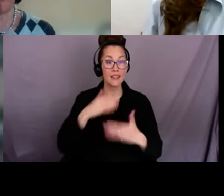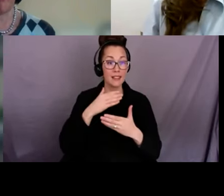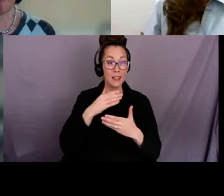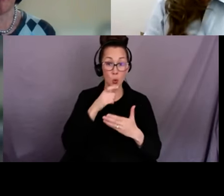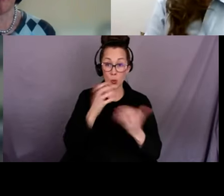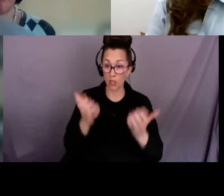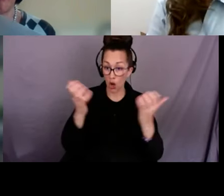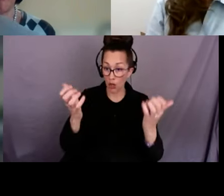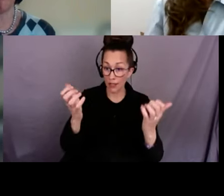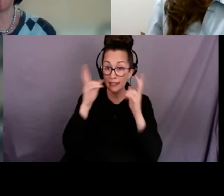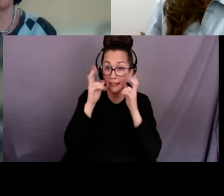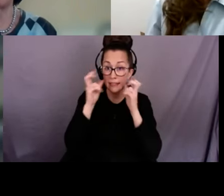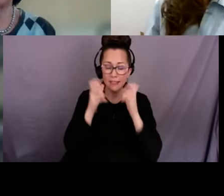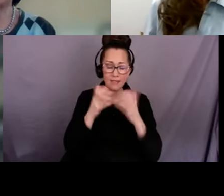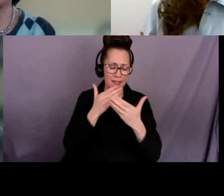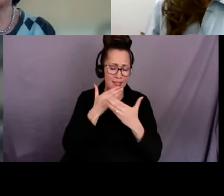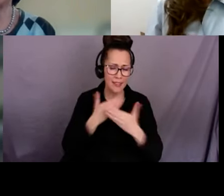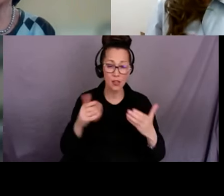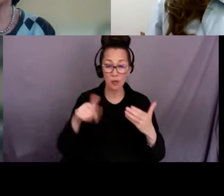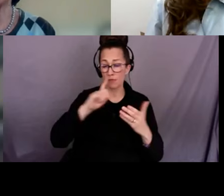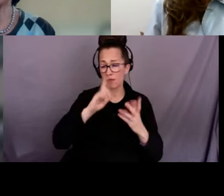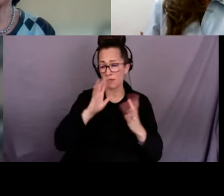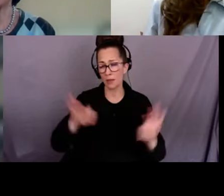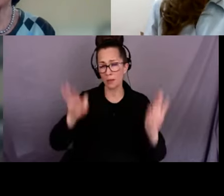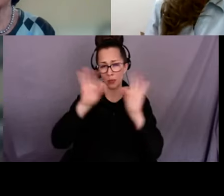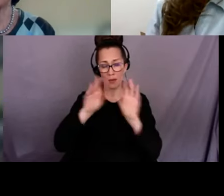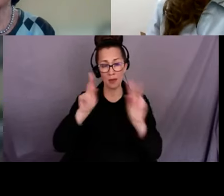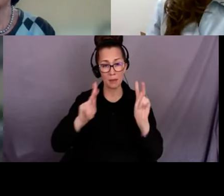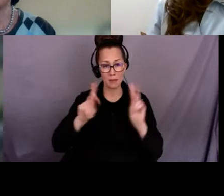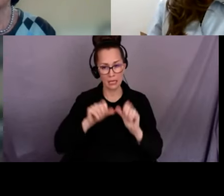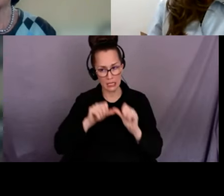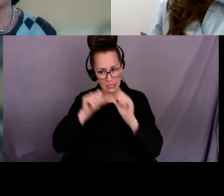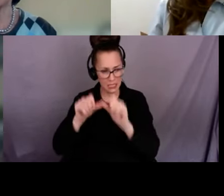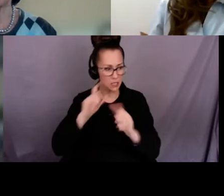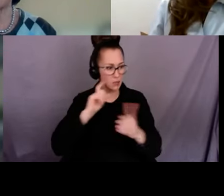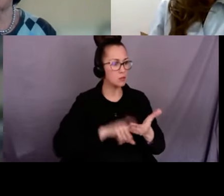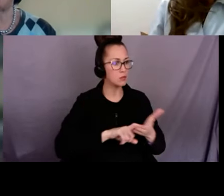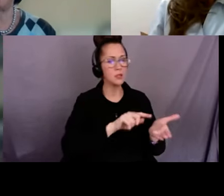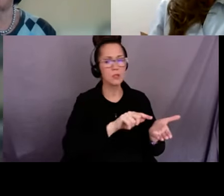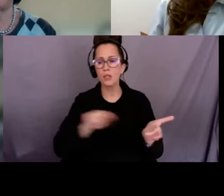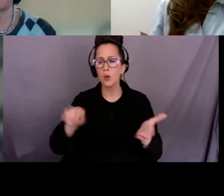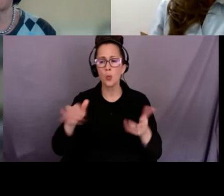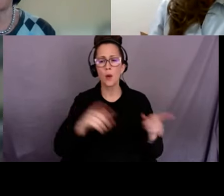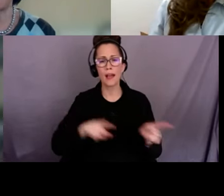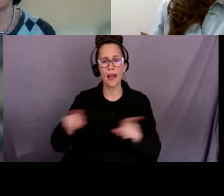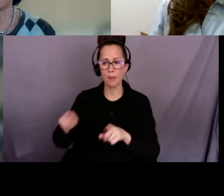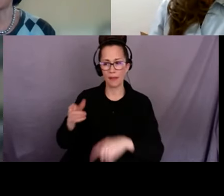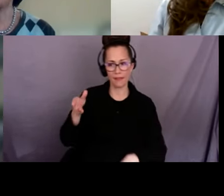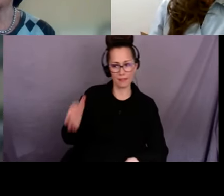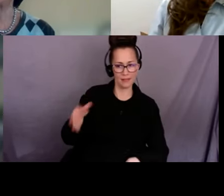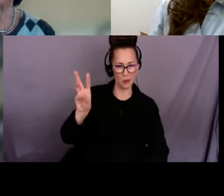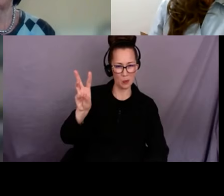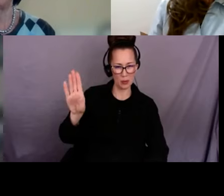audience. It is very critical that people continue to bear witness to what occurred at Willowbrook